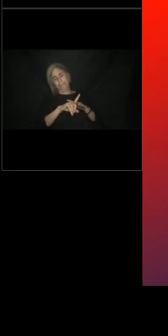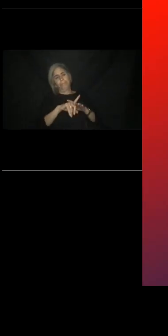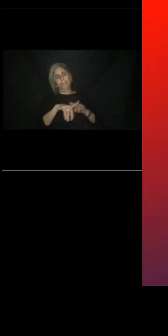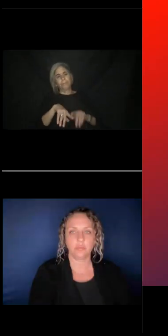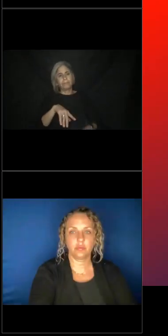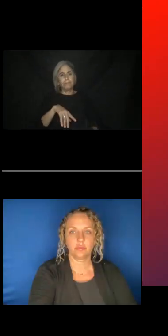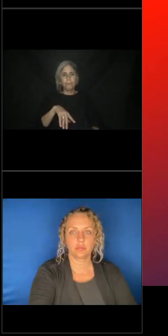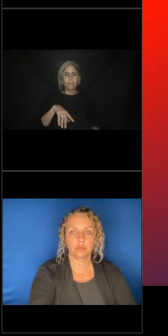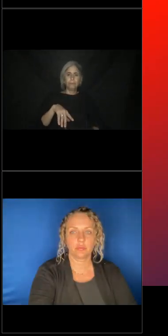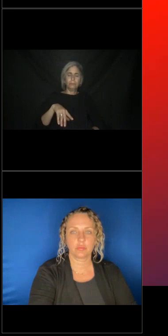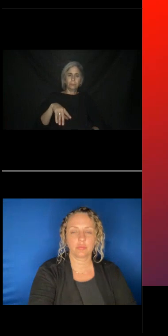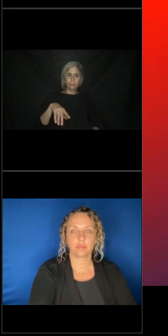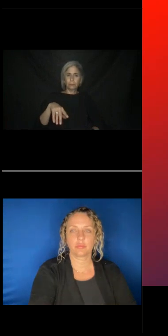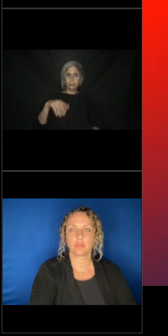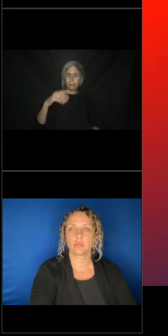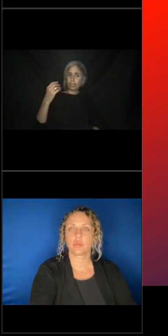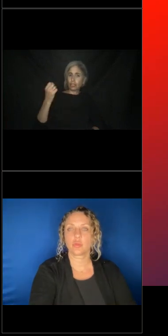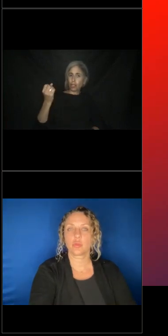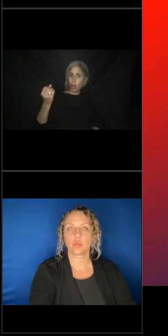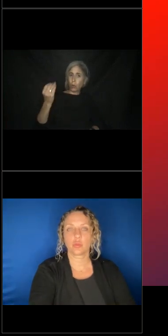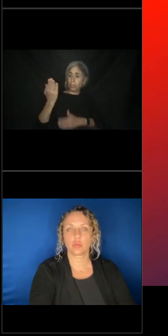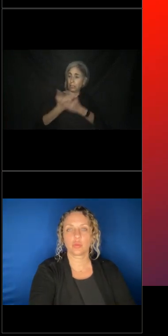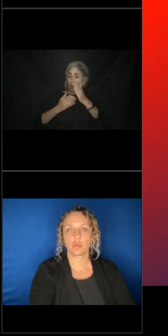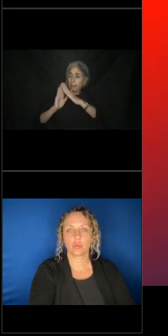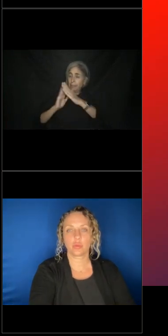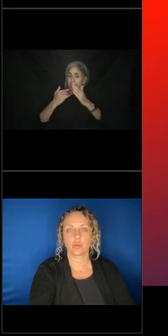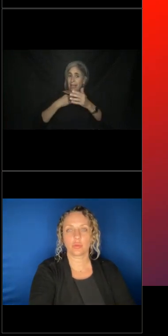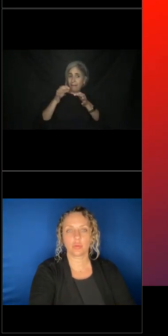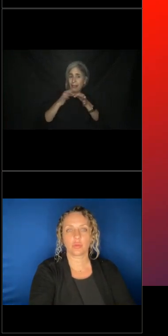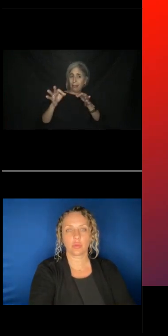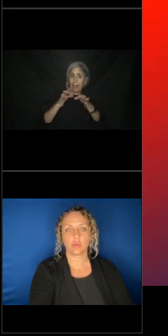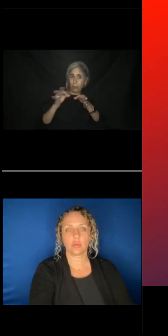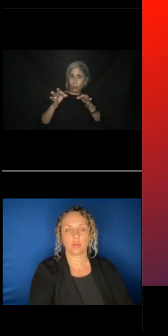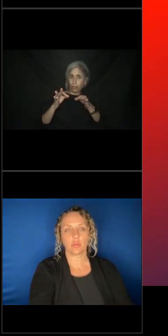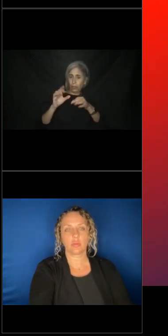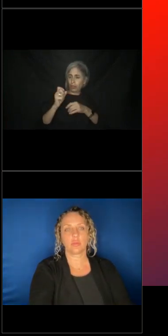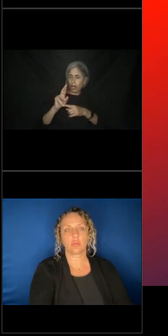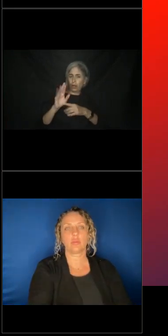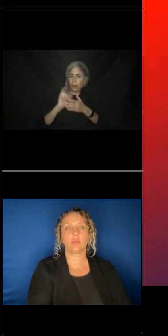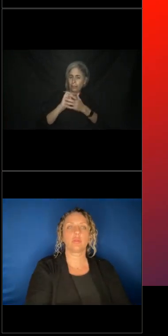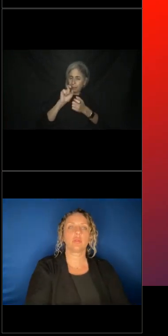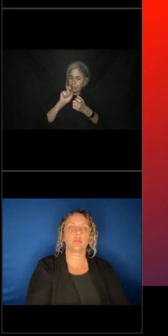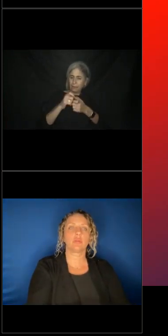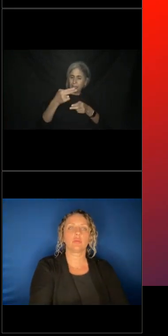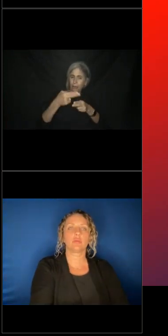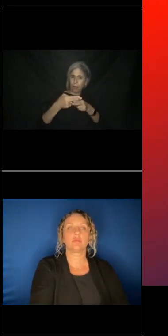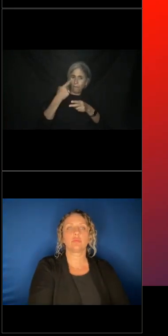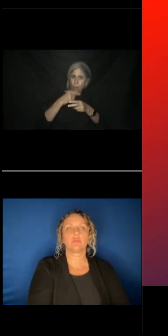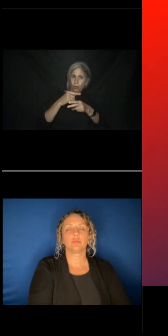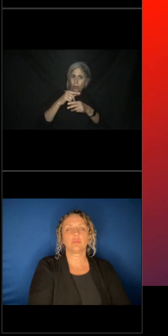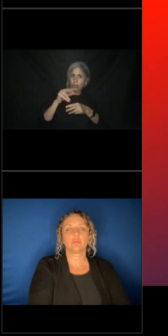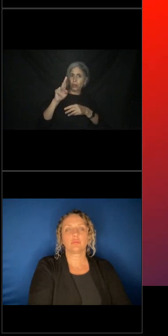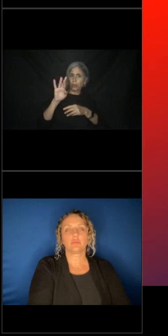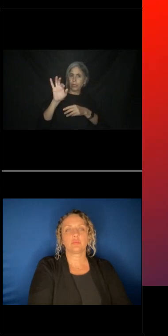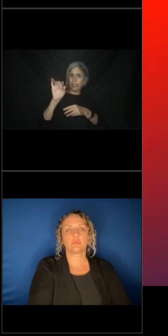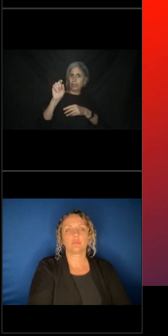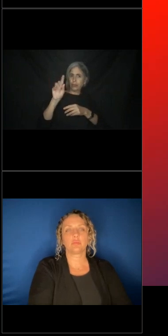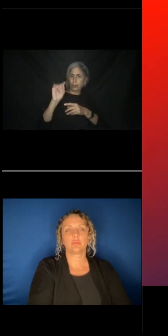So some cities have language in their charters that specifically call for redistricting to occur